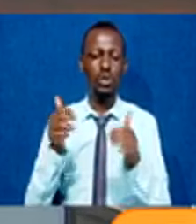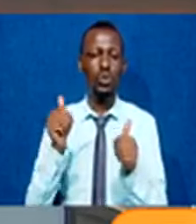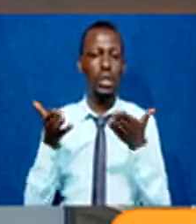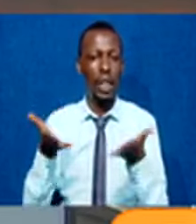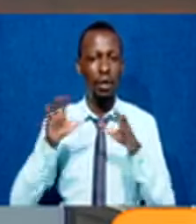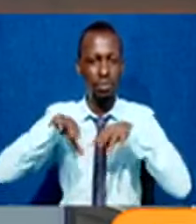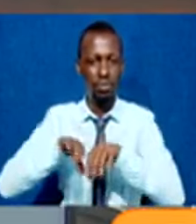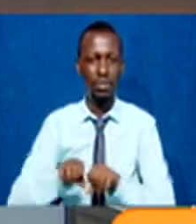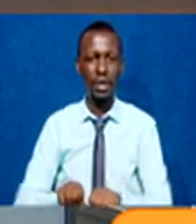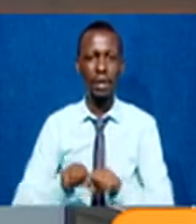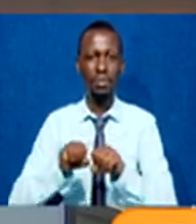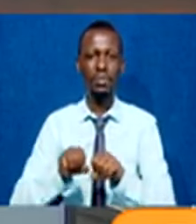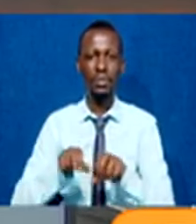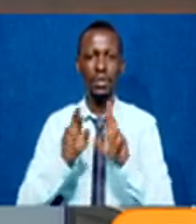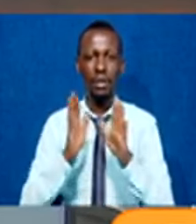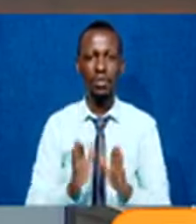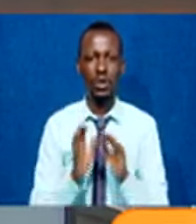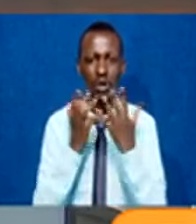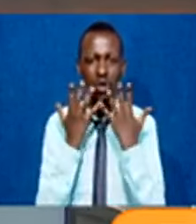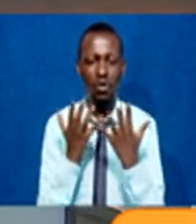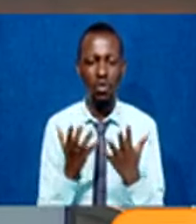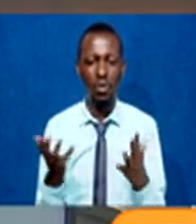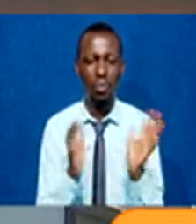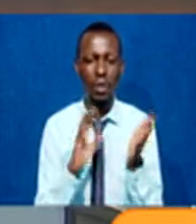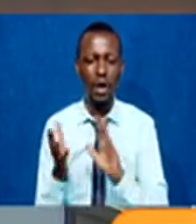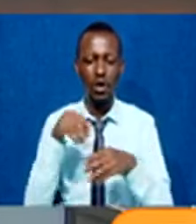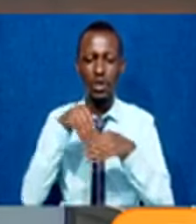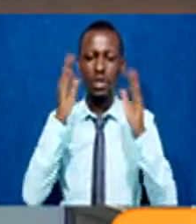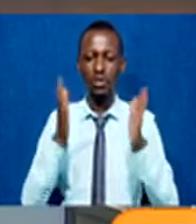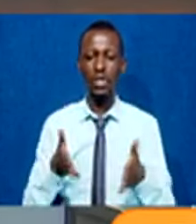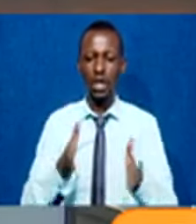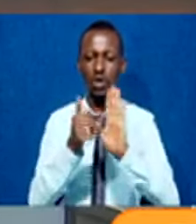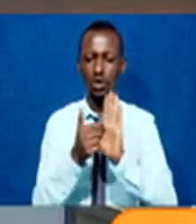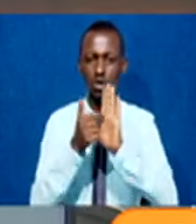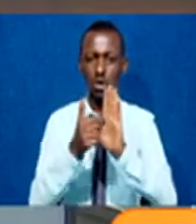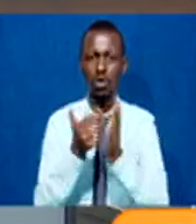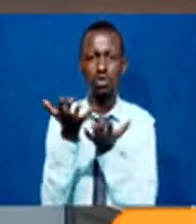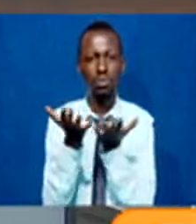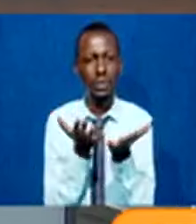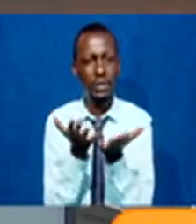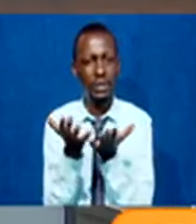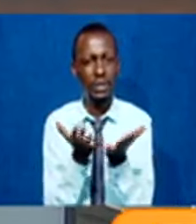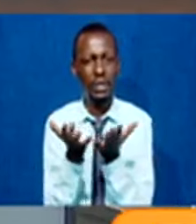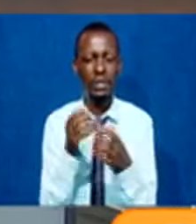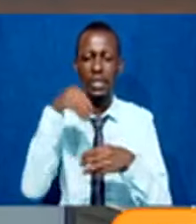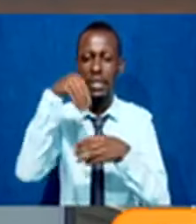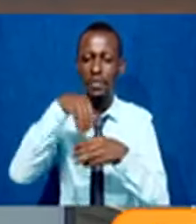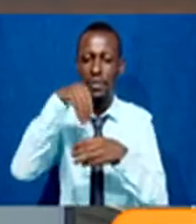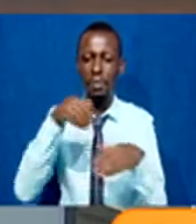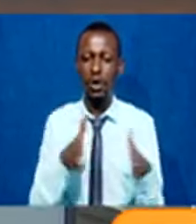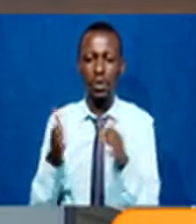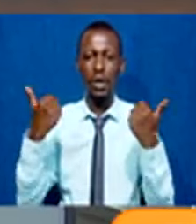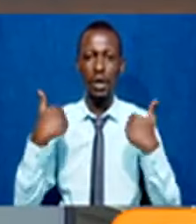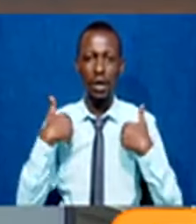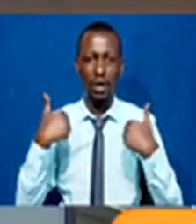potential. Jimmy Mbogo is in Kinshasa following that roadshow that aims to unlock business and investment potentials into